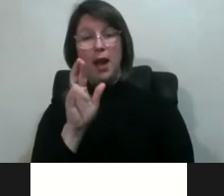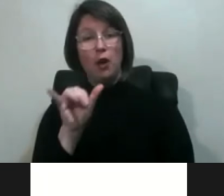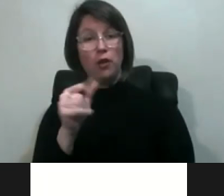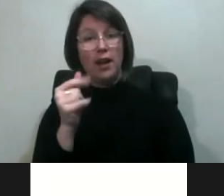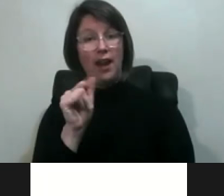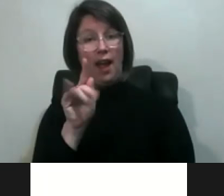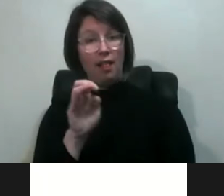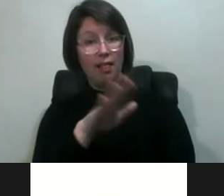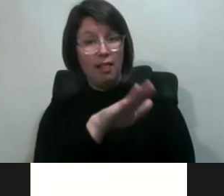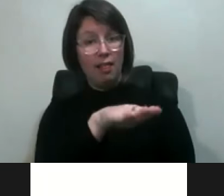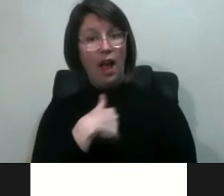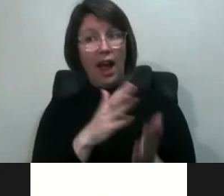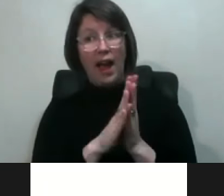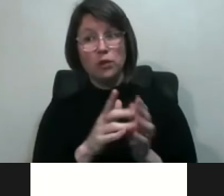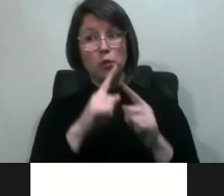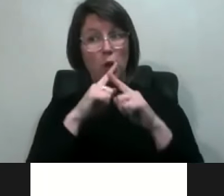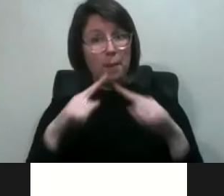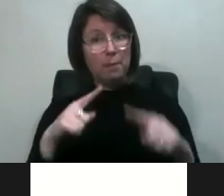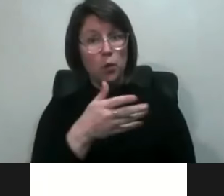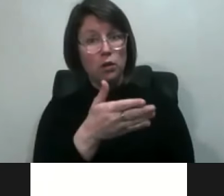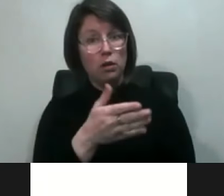I've asked to unmute you.